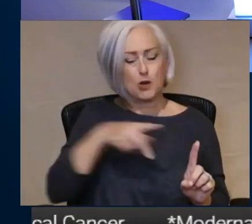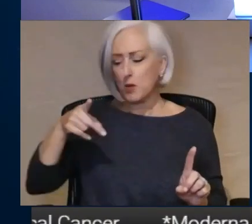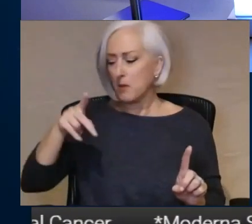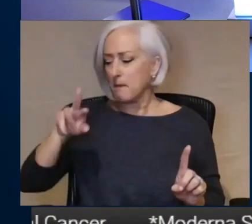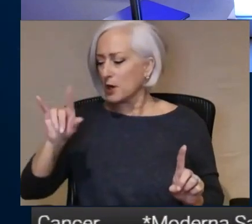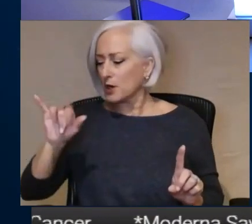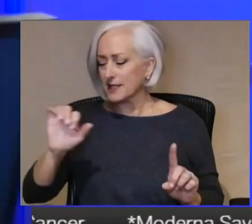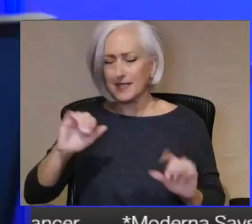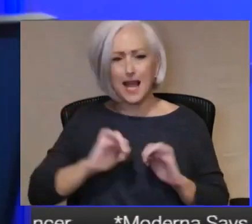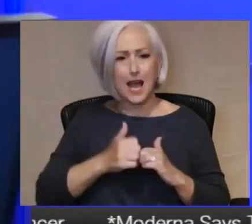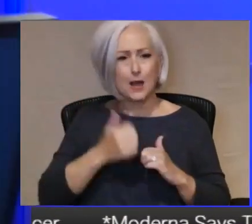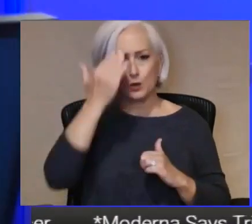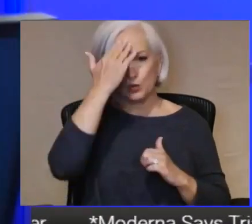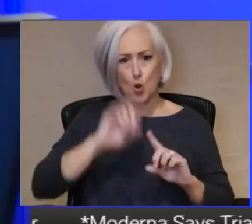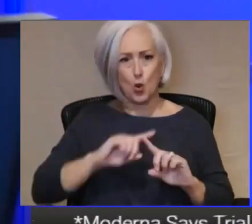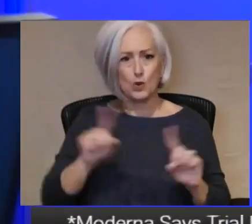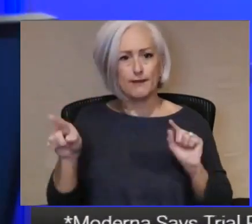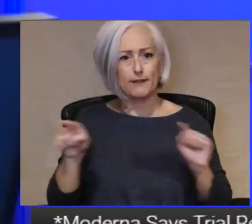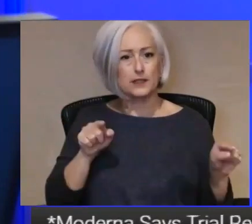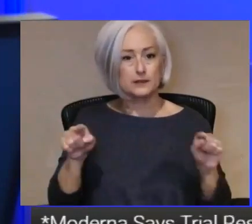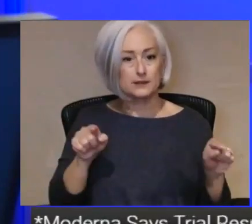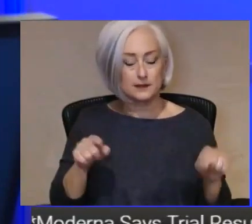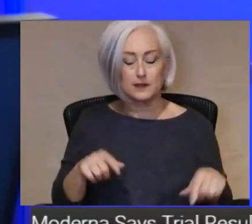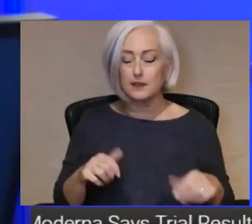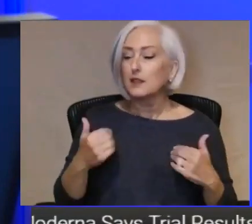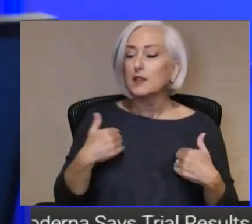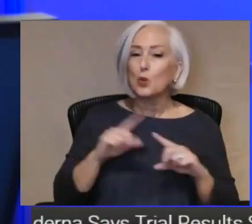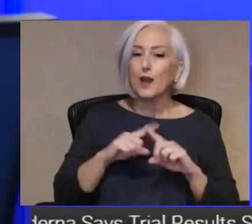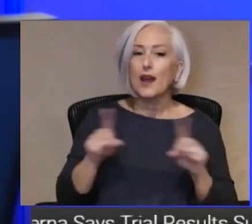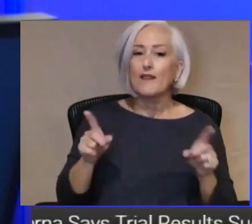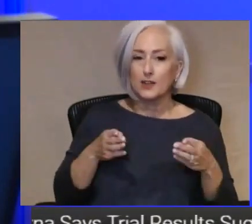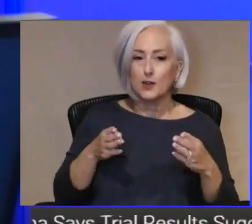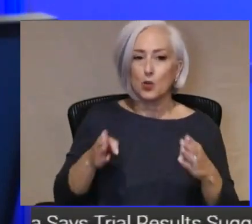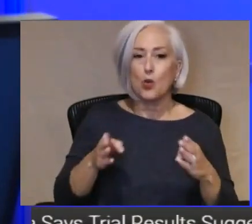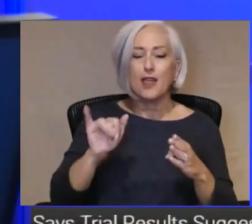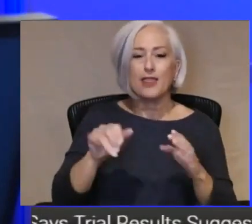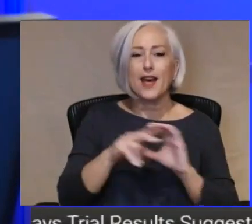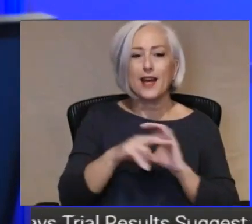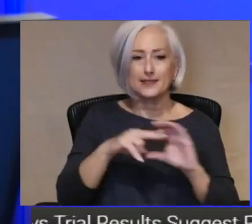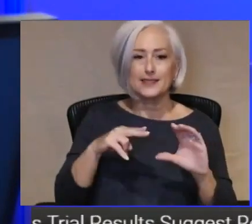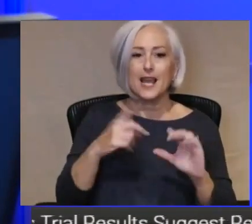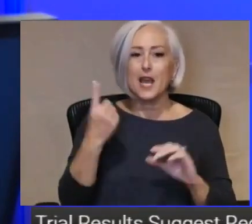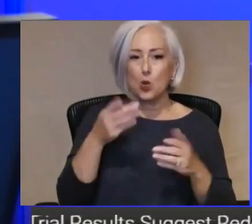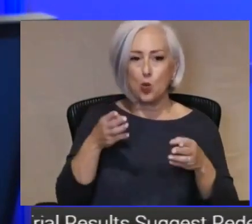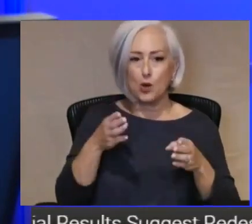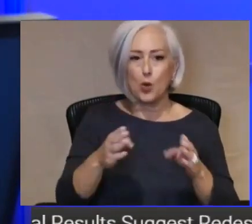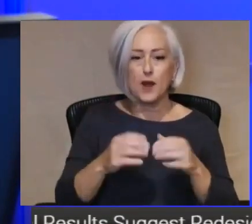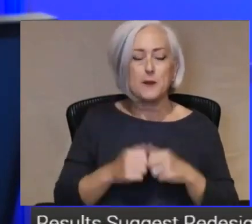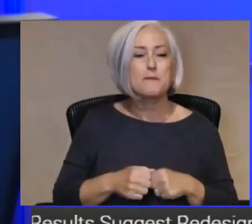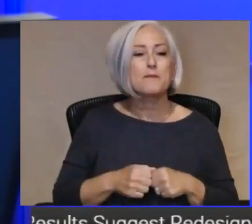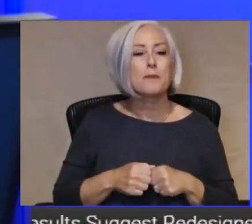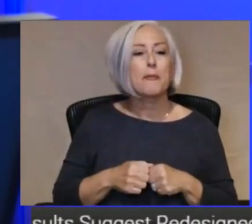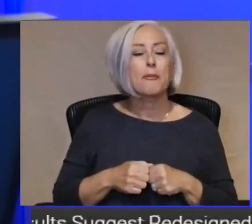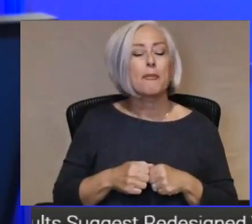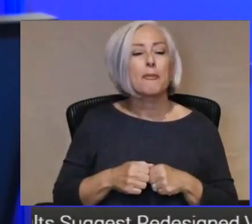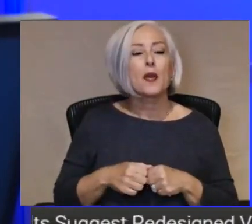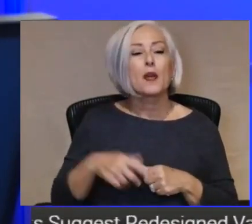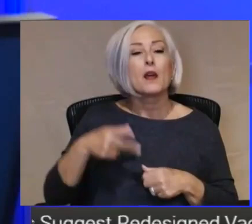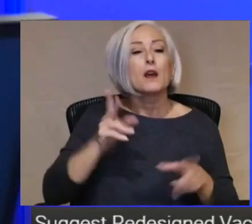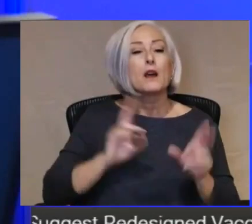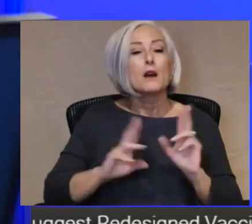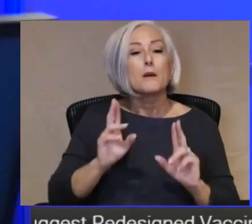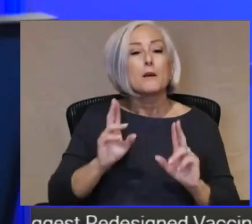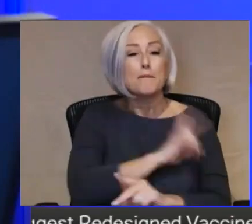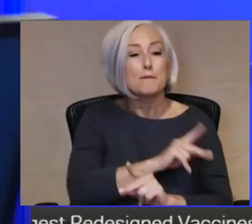Well, there are a lot of different ways we do. DAT scan, of course, is one way. But like I mentioned earlier, patients with essential tremor have the tremor